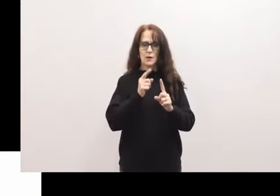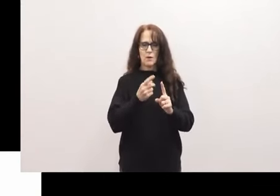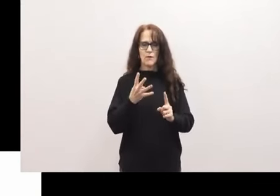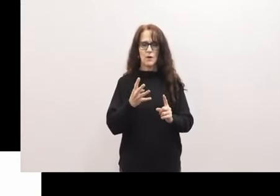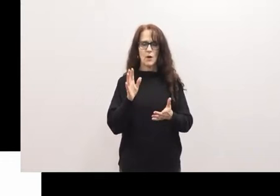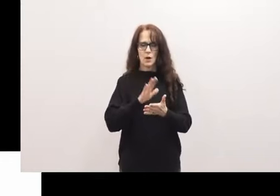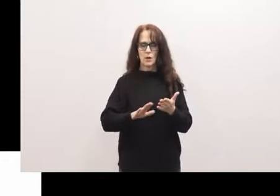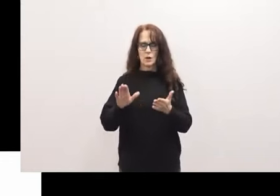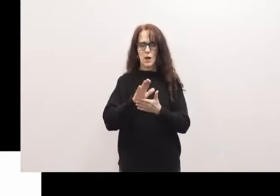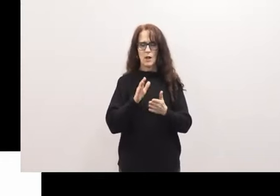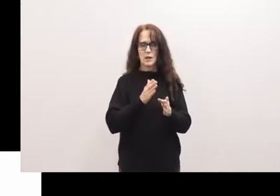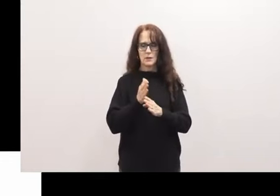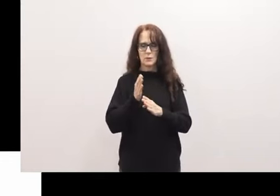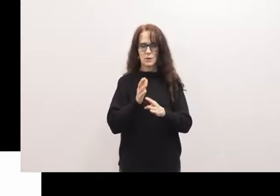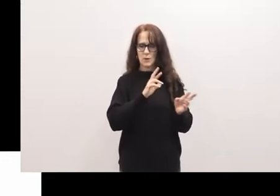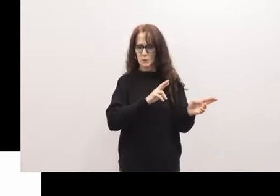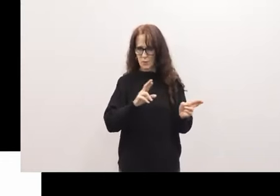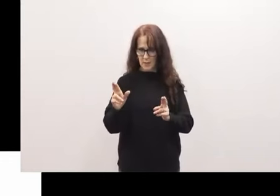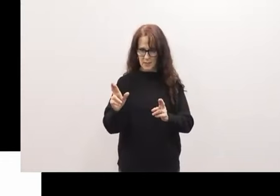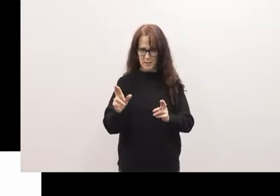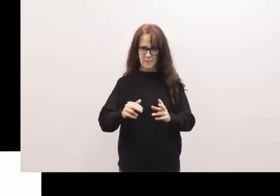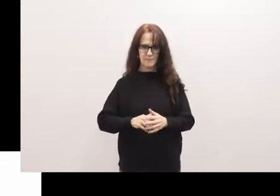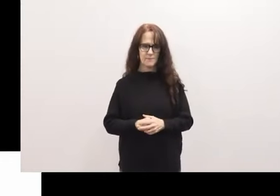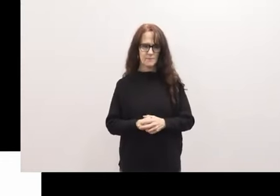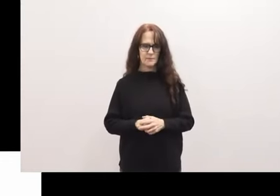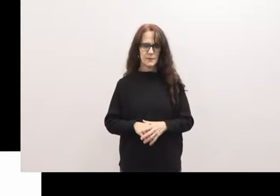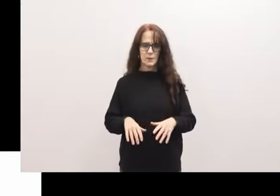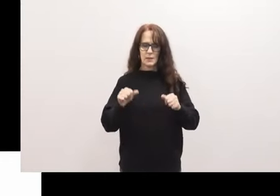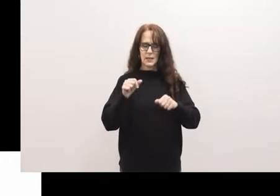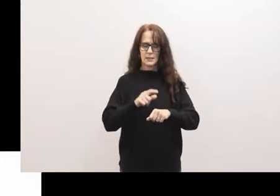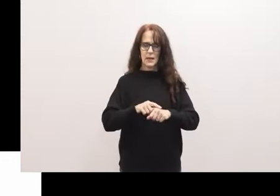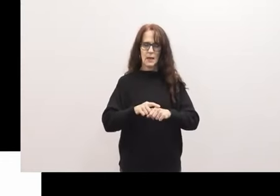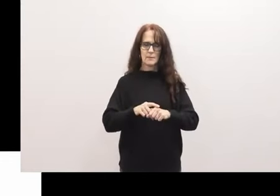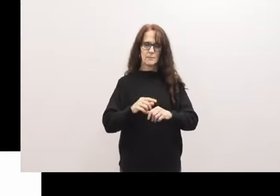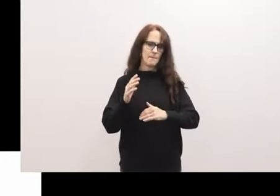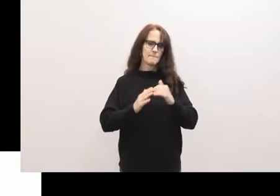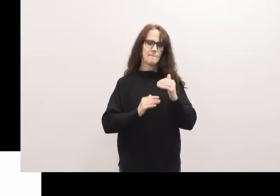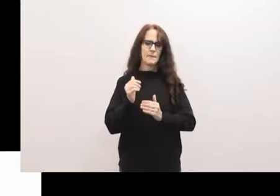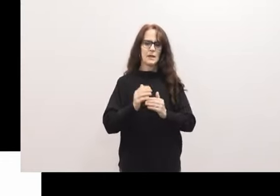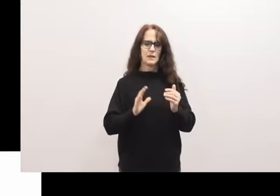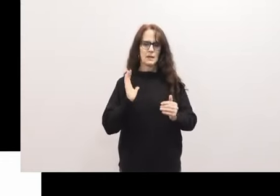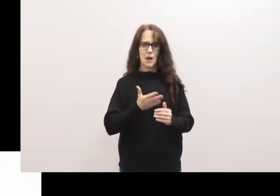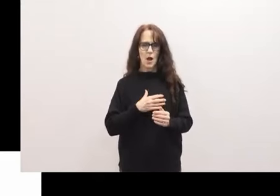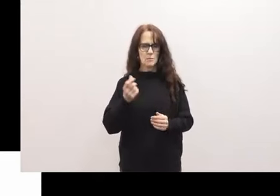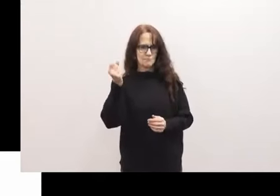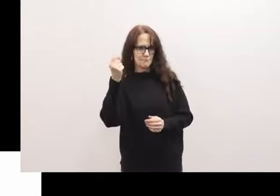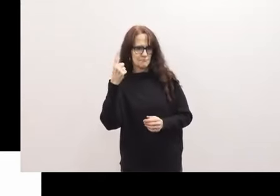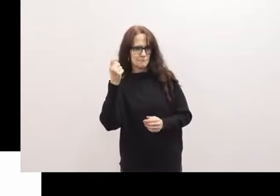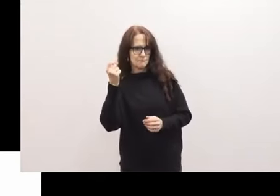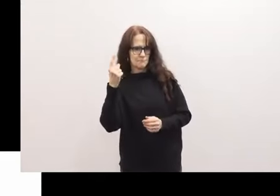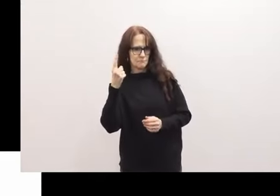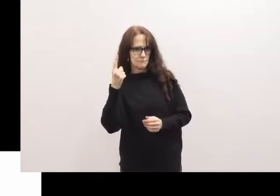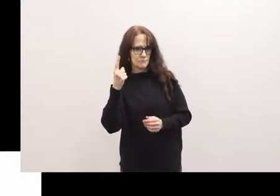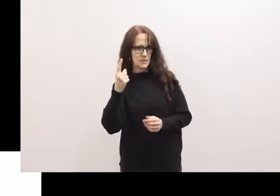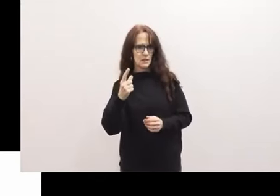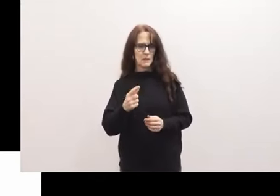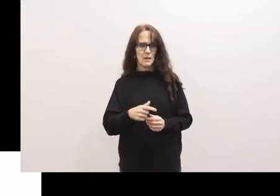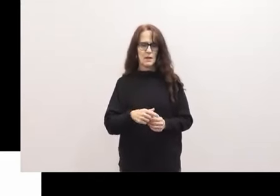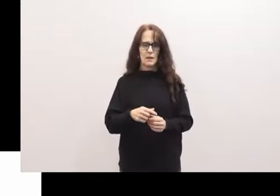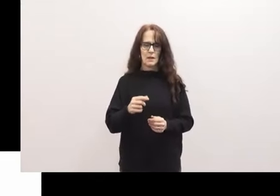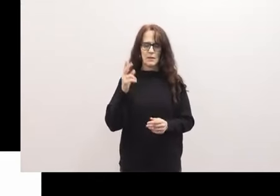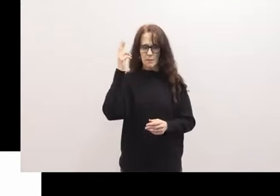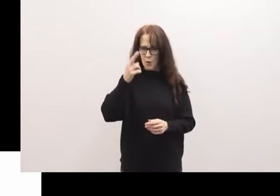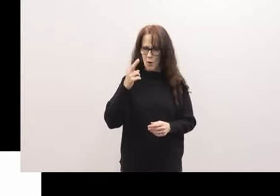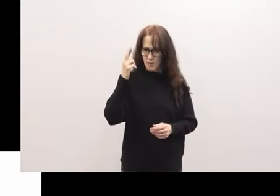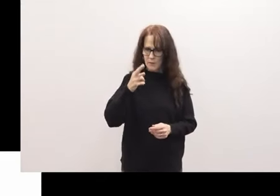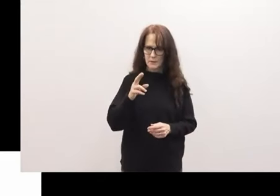college and career readiness. And we will spend time continuing building our understanding, the context, the purpose